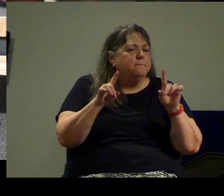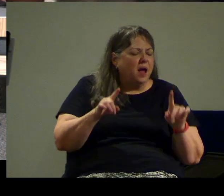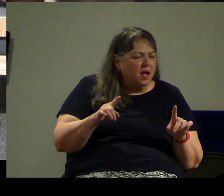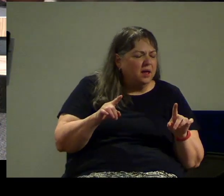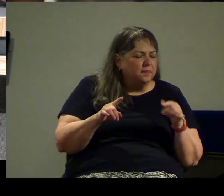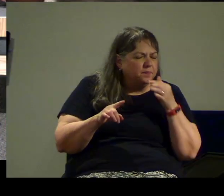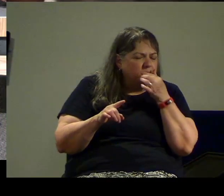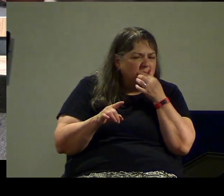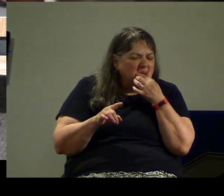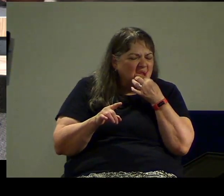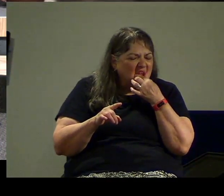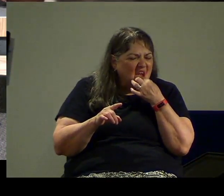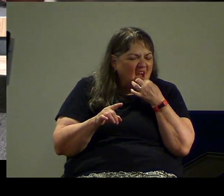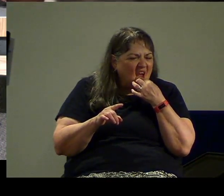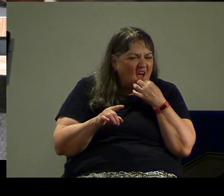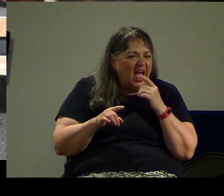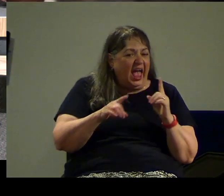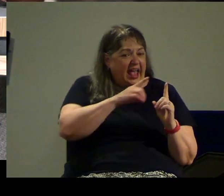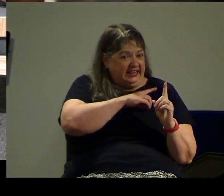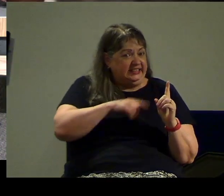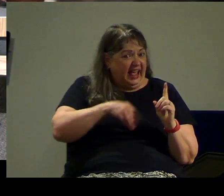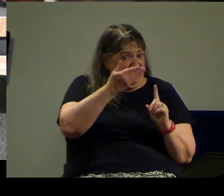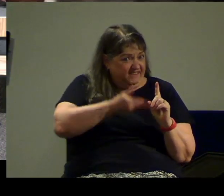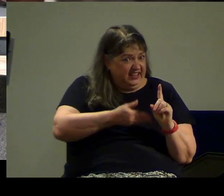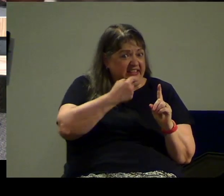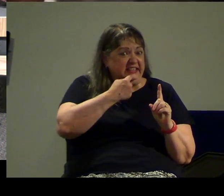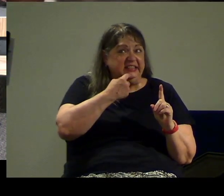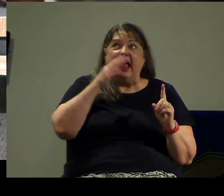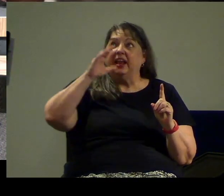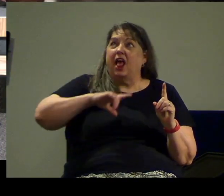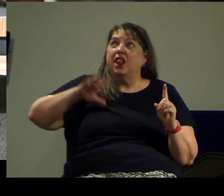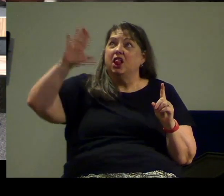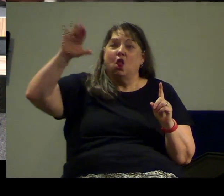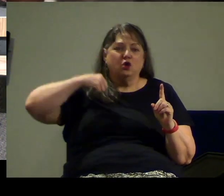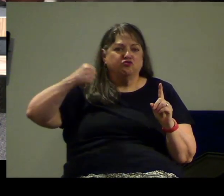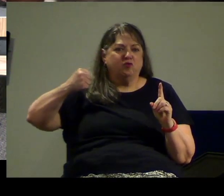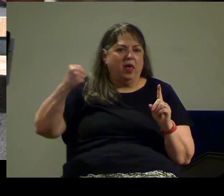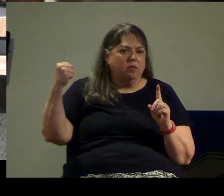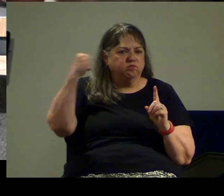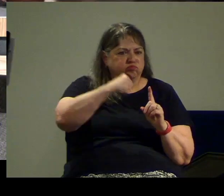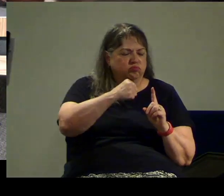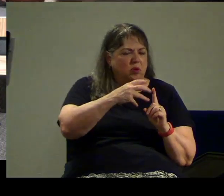overcome that attack. The devil comes to try to